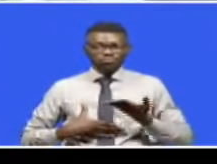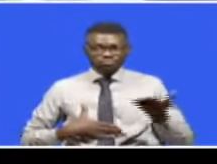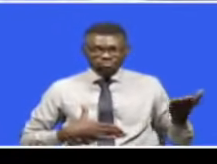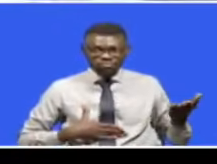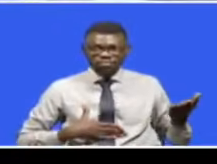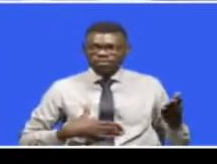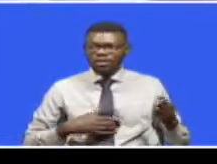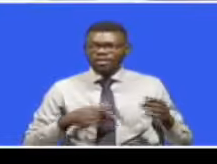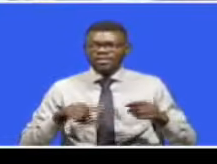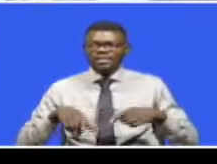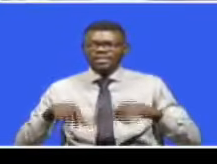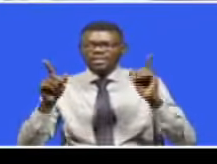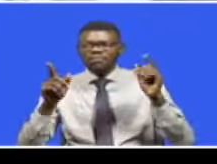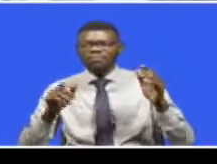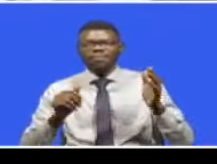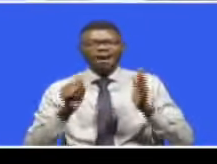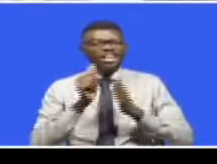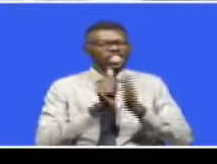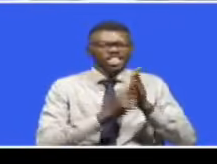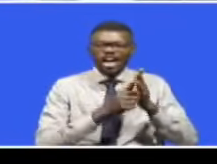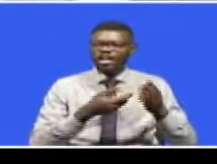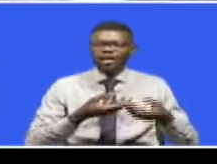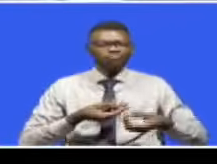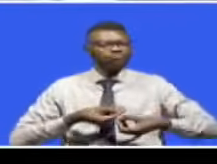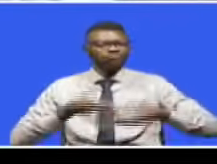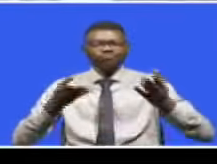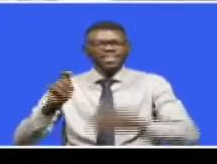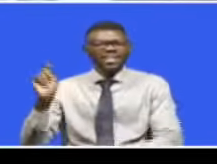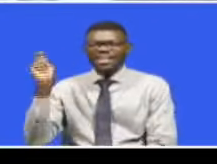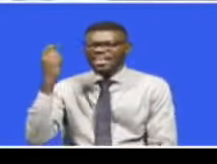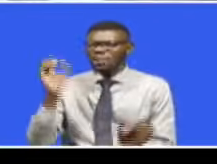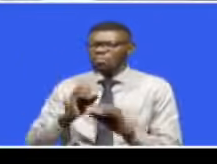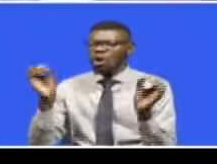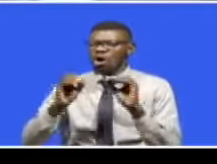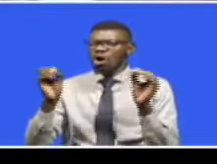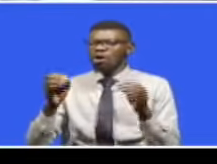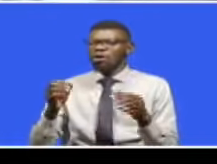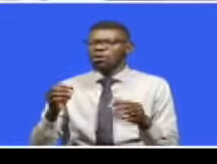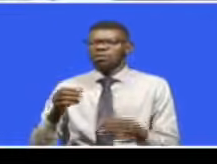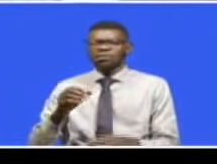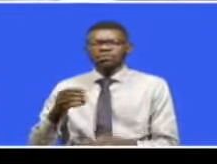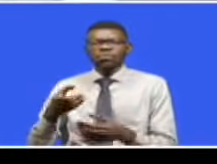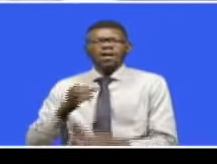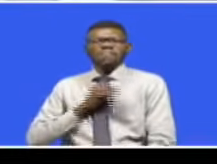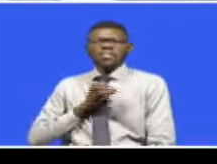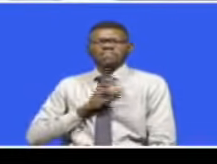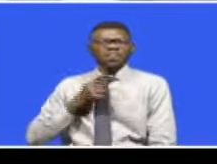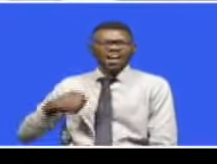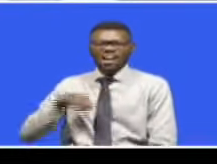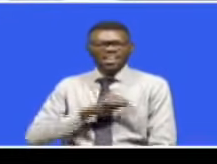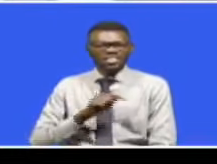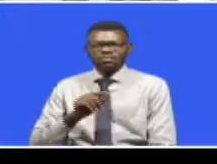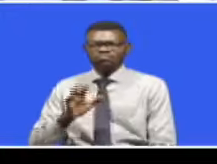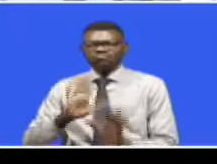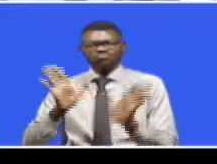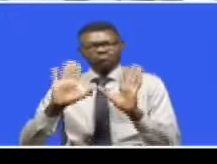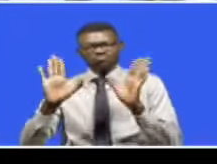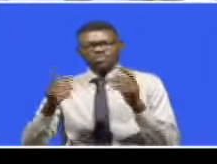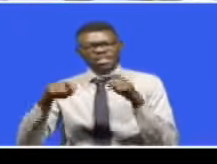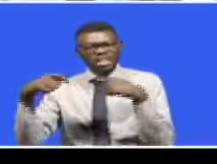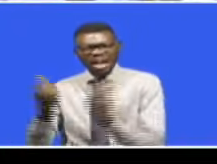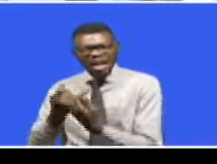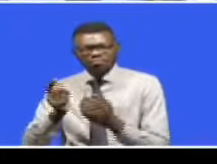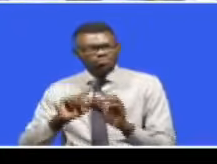agenda to sell to the people of Kenya. Don't sell to us fear. Don't sell to us ethnicity.